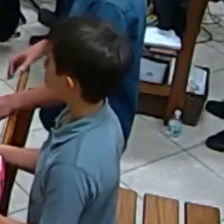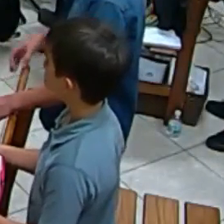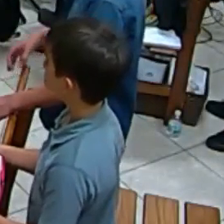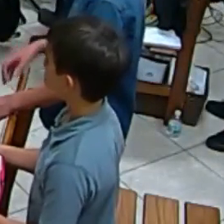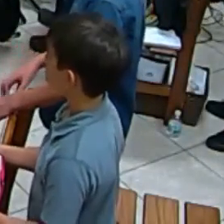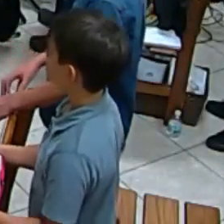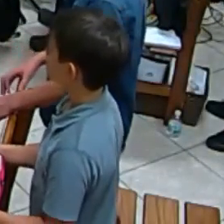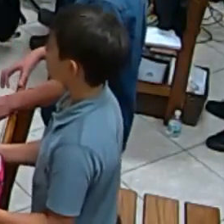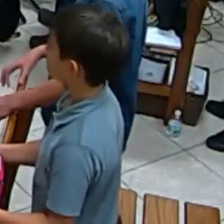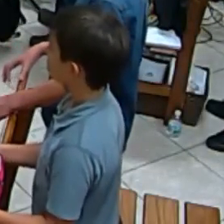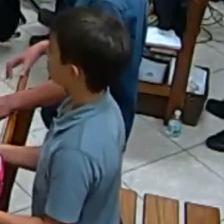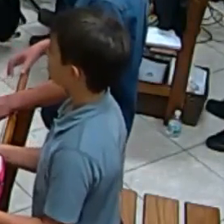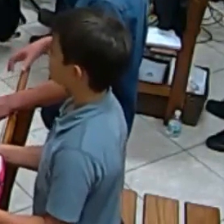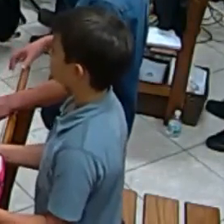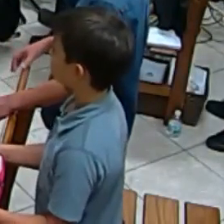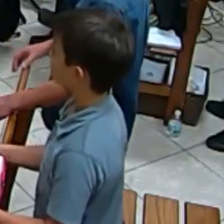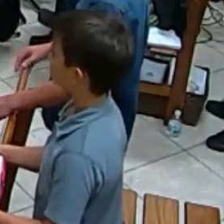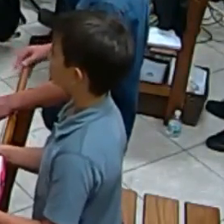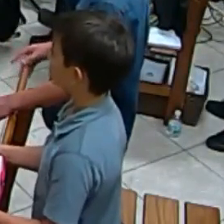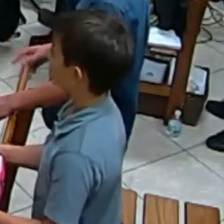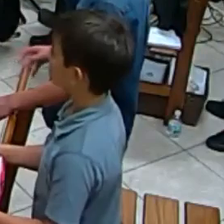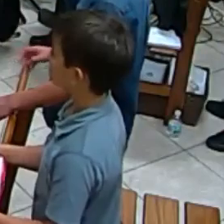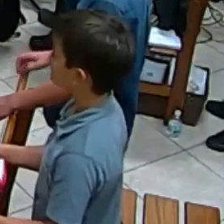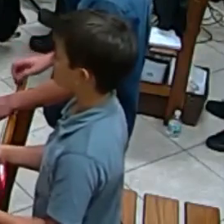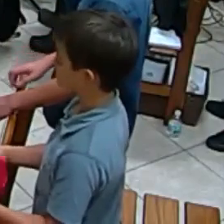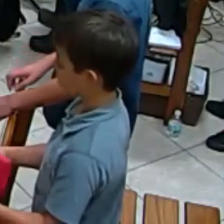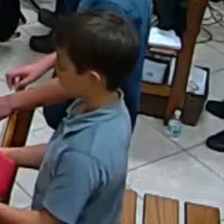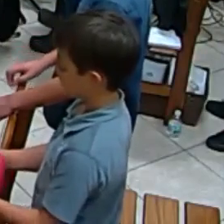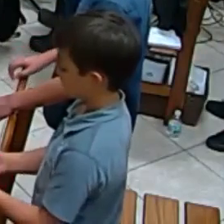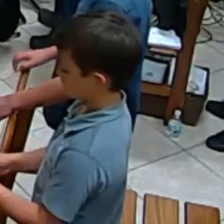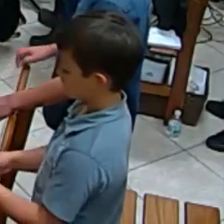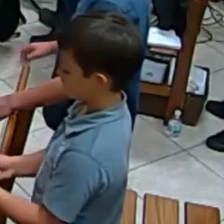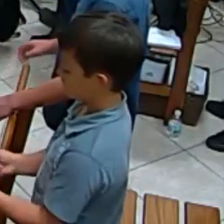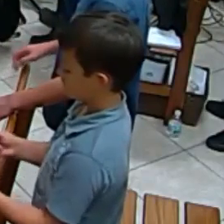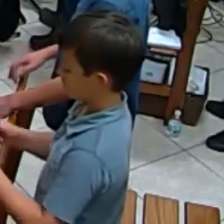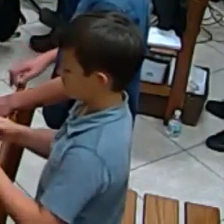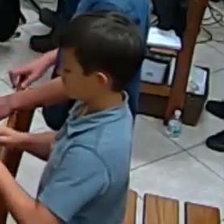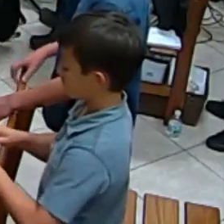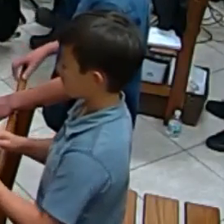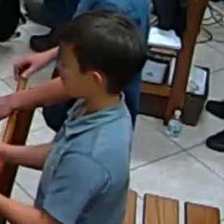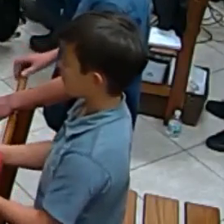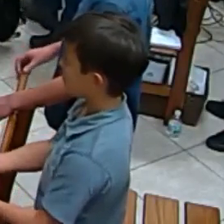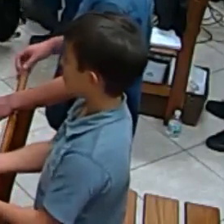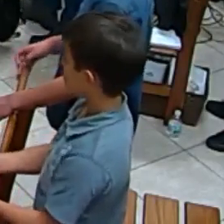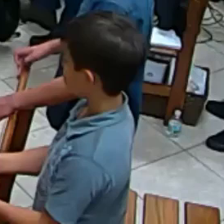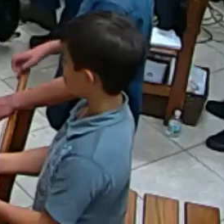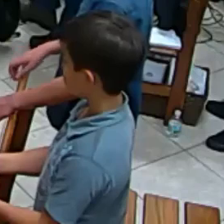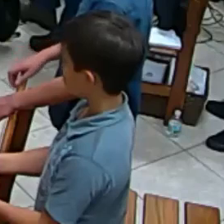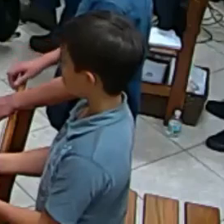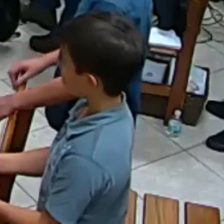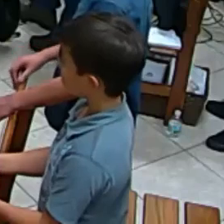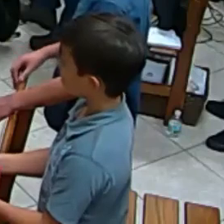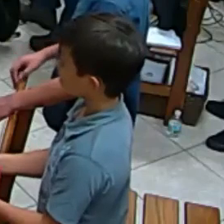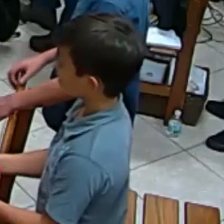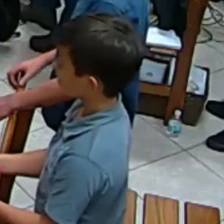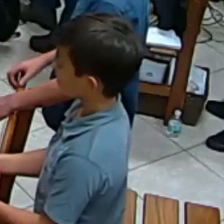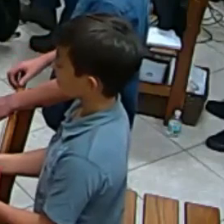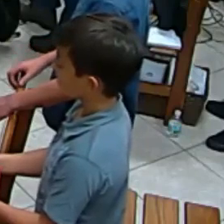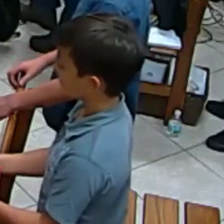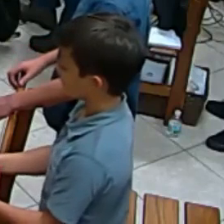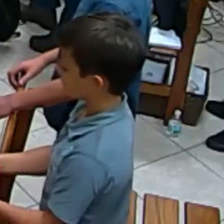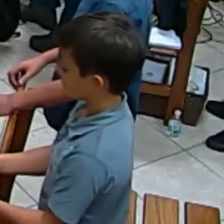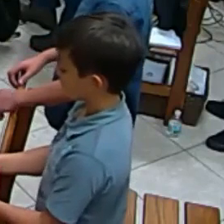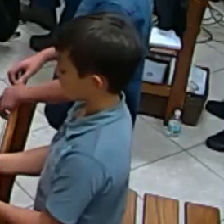Lord and placing our hearts in the presence of God. We heard many important things for our walk